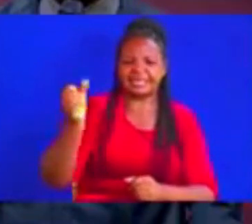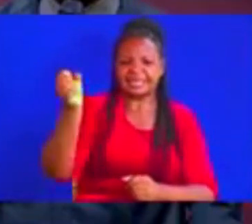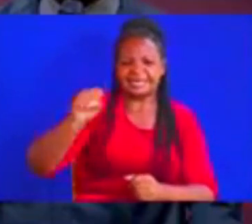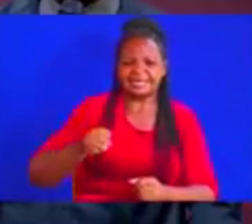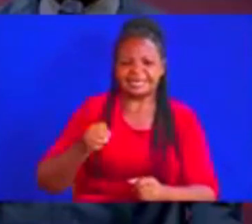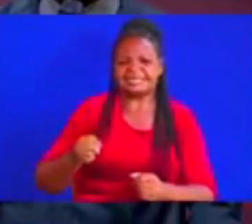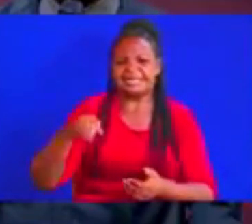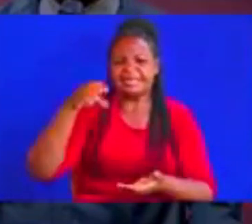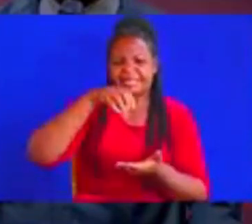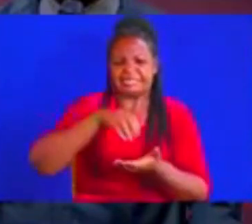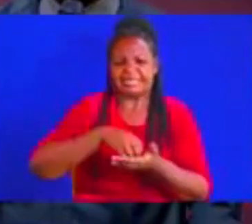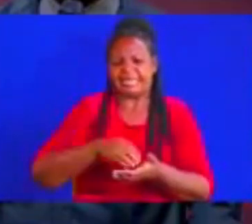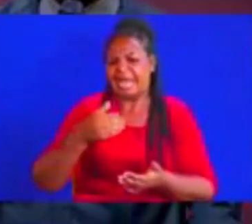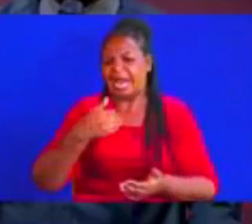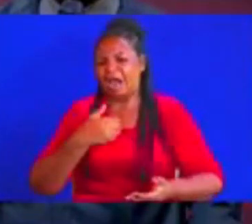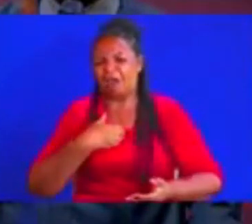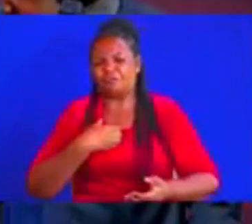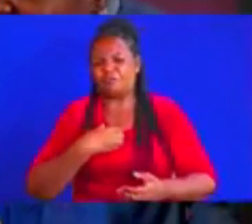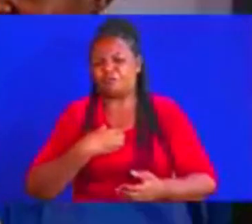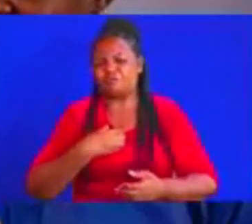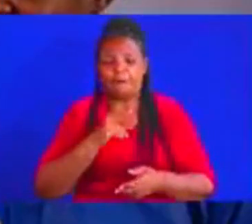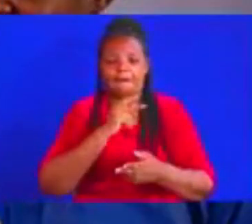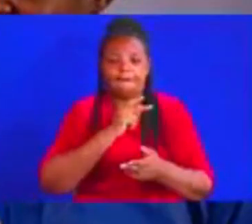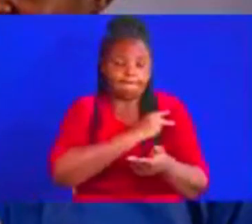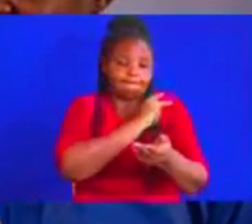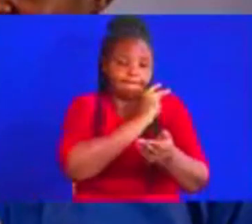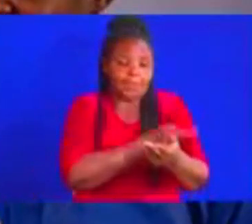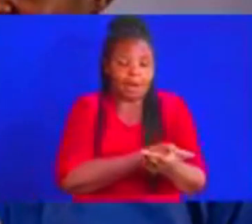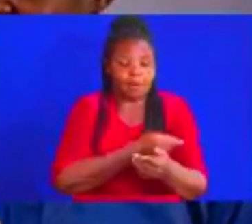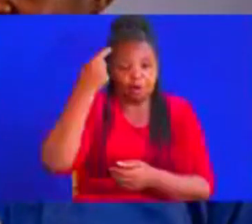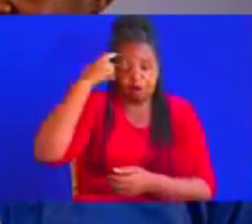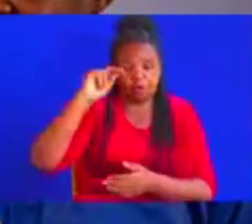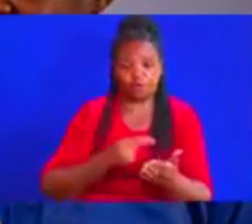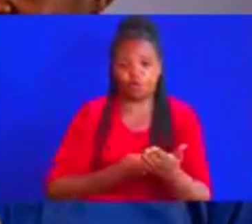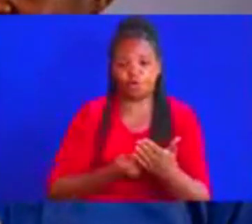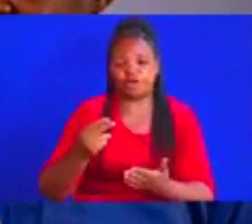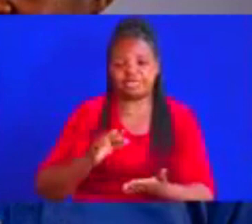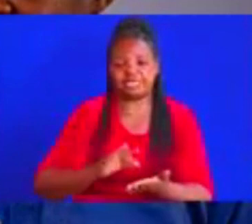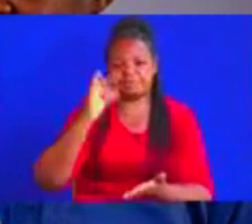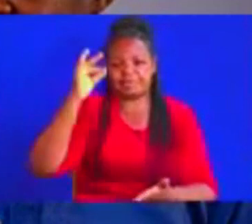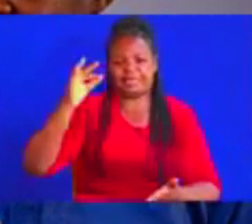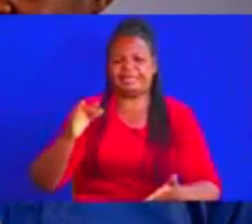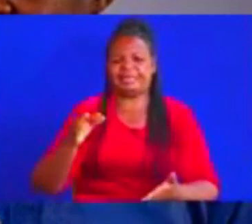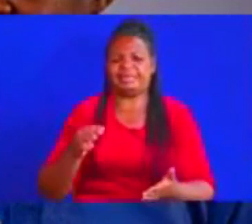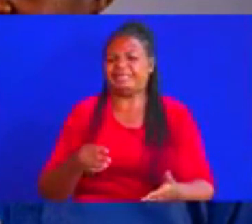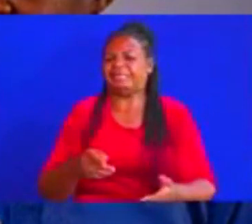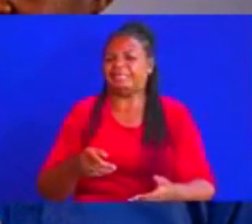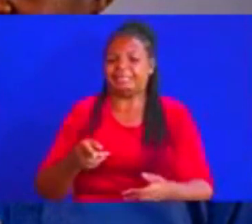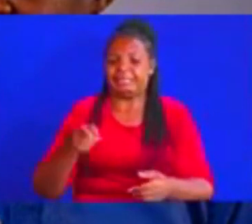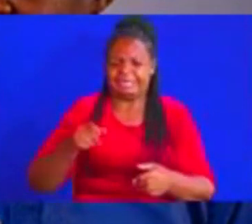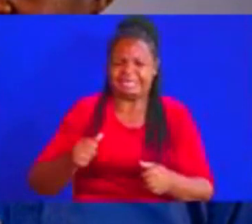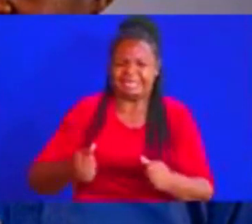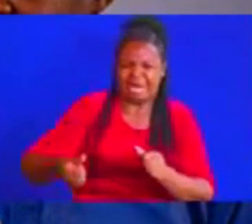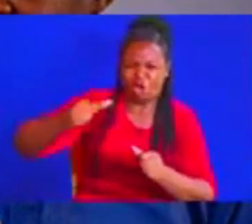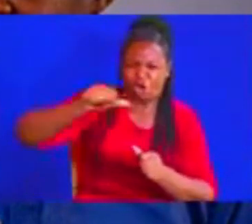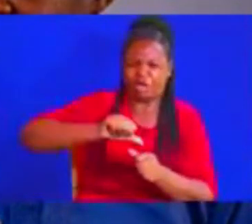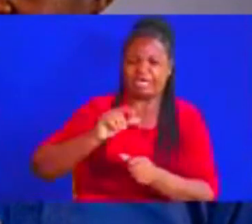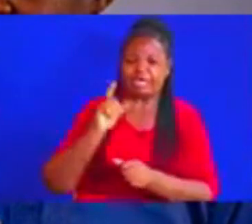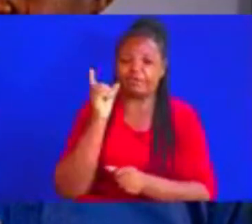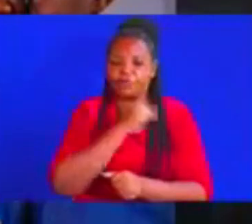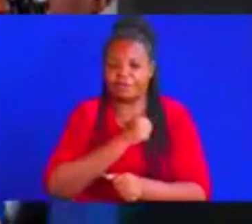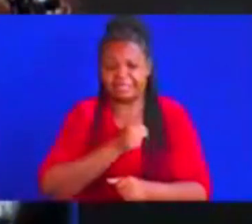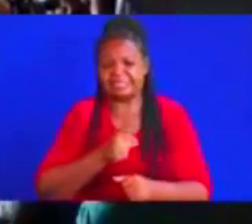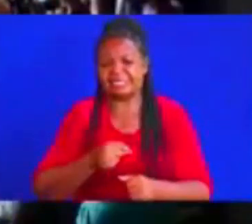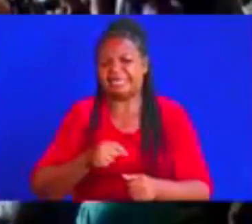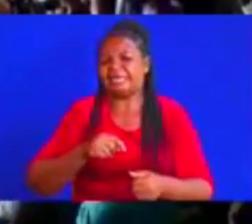and power of the Holy Spirit. The teachings of Apostle Selman are timely, anointed and balanced. They have become a major tool